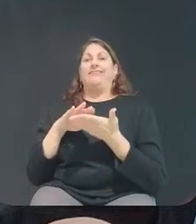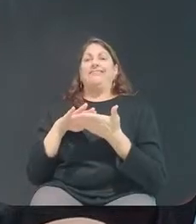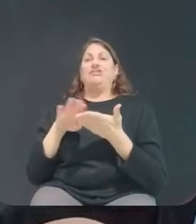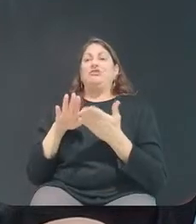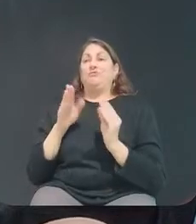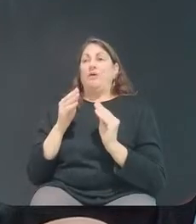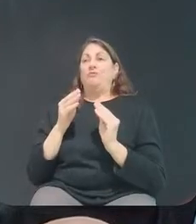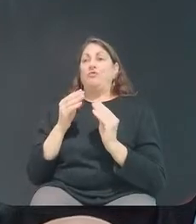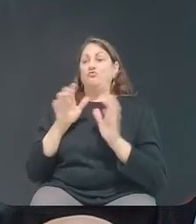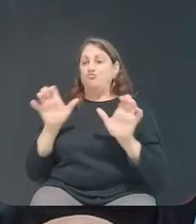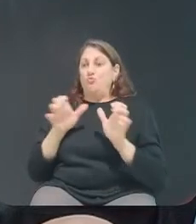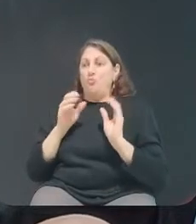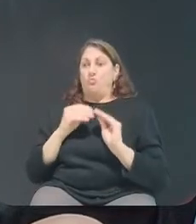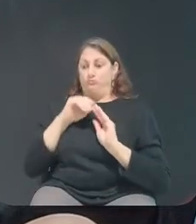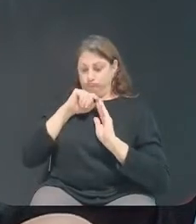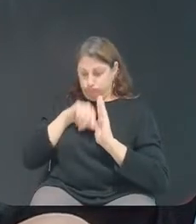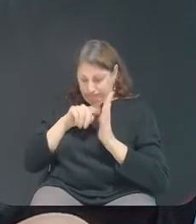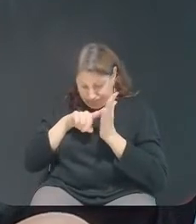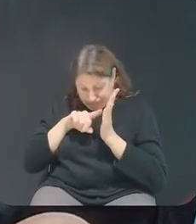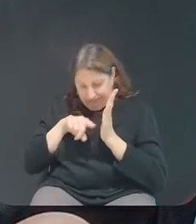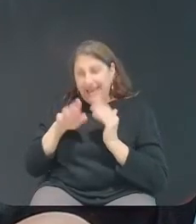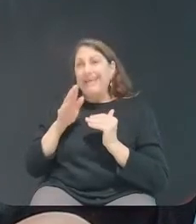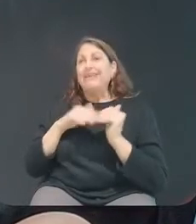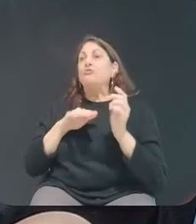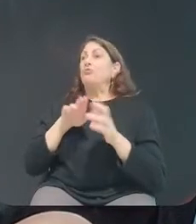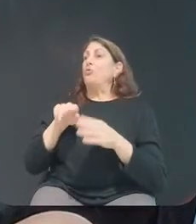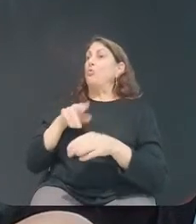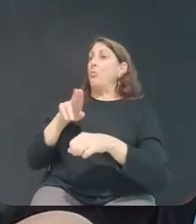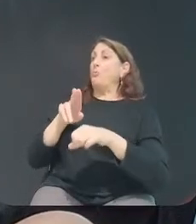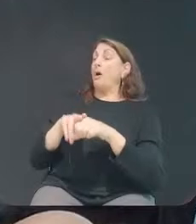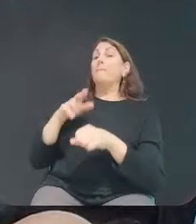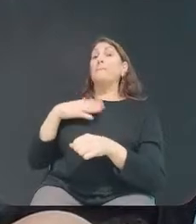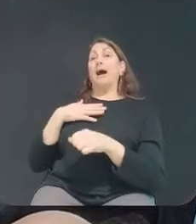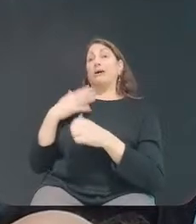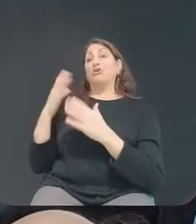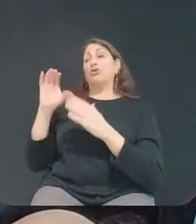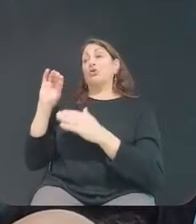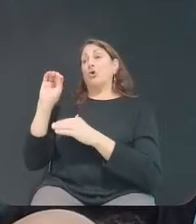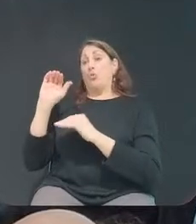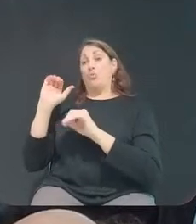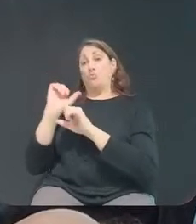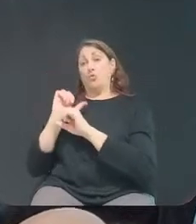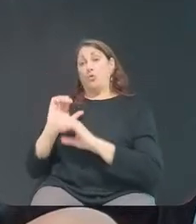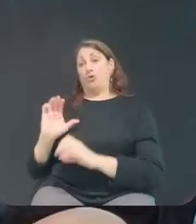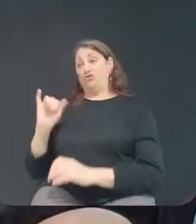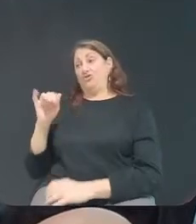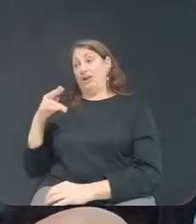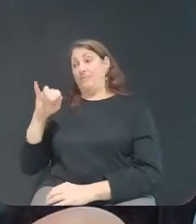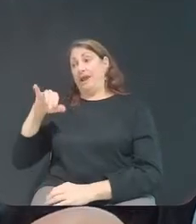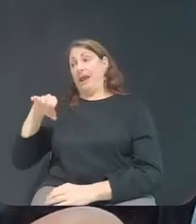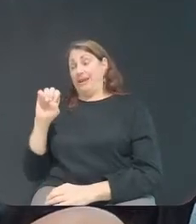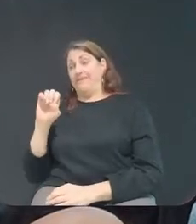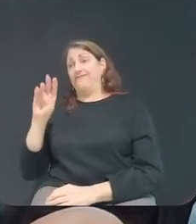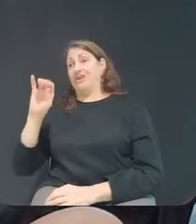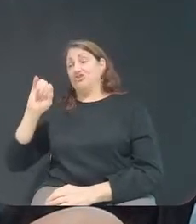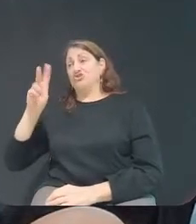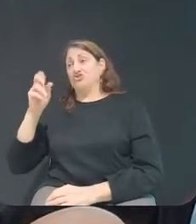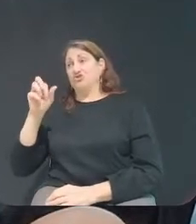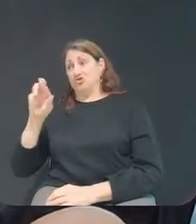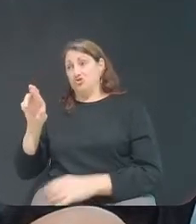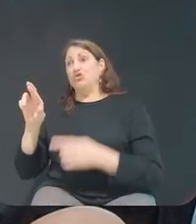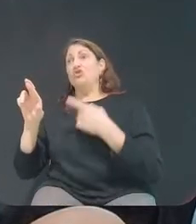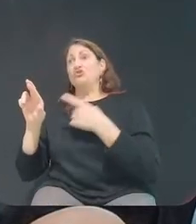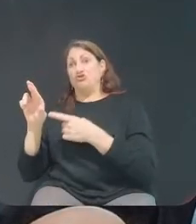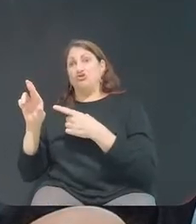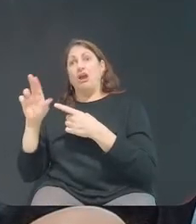go. My colleague Jeanie Fisher took a much wider view on homelessness and created a DDL pointing to records that range from the Great Fire